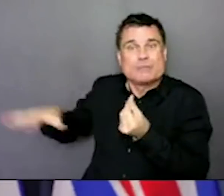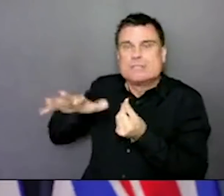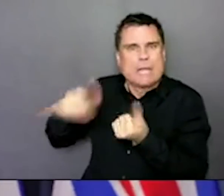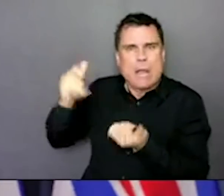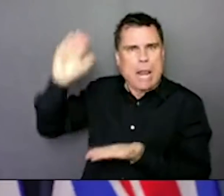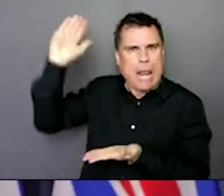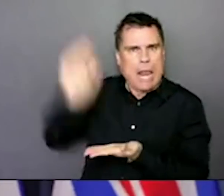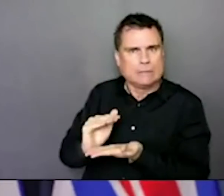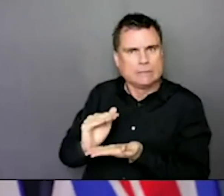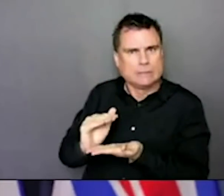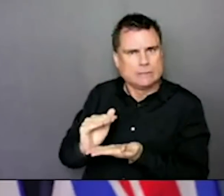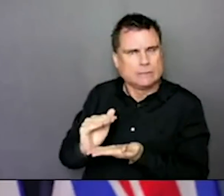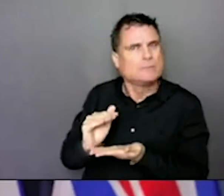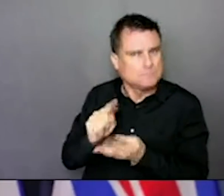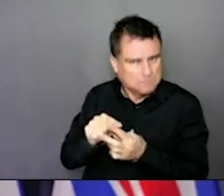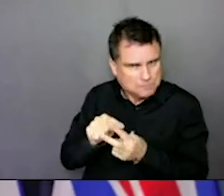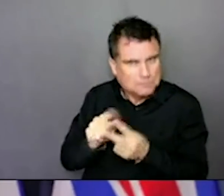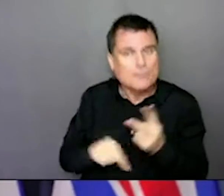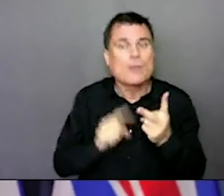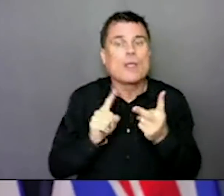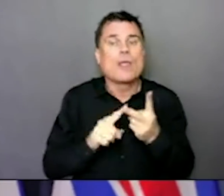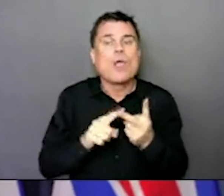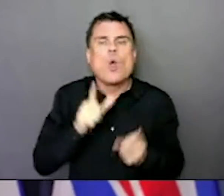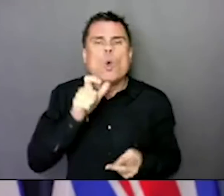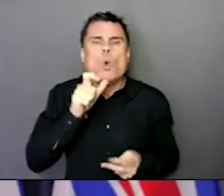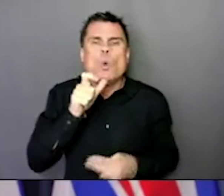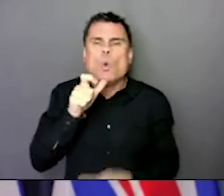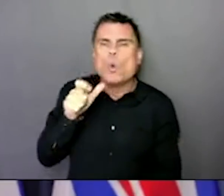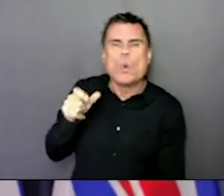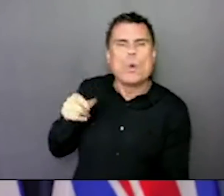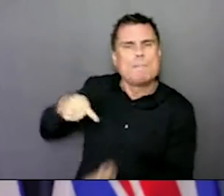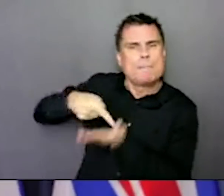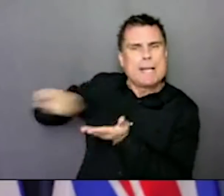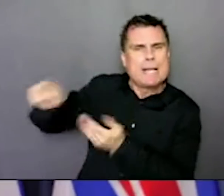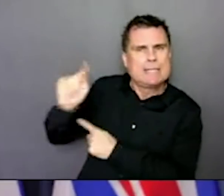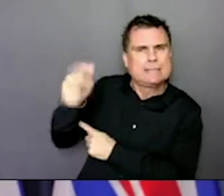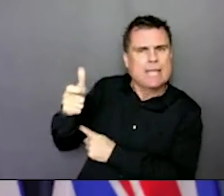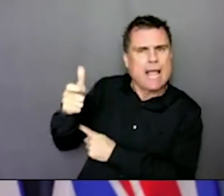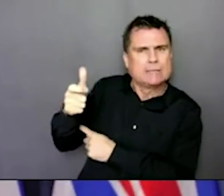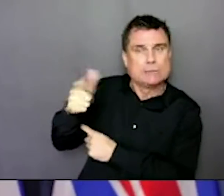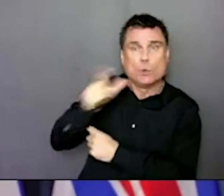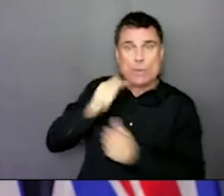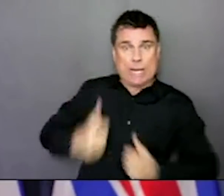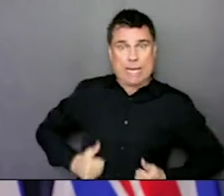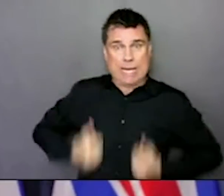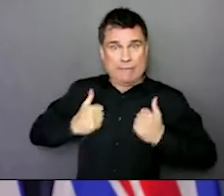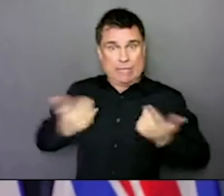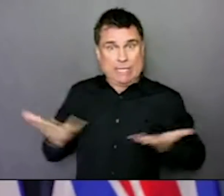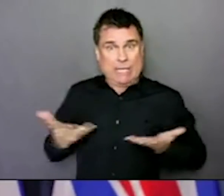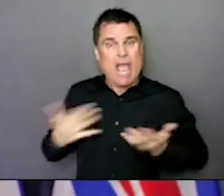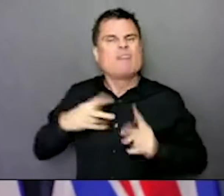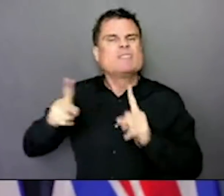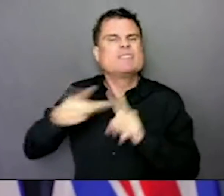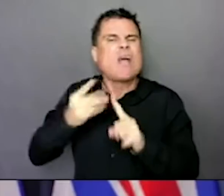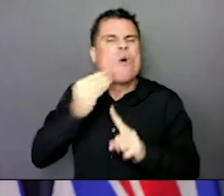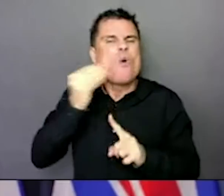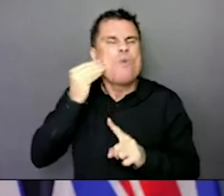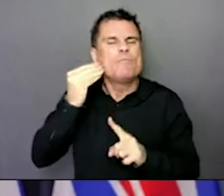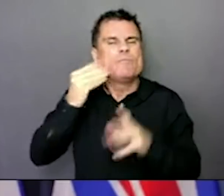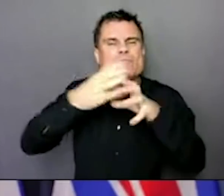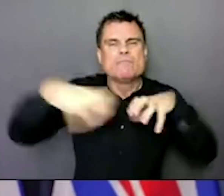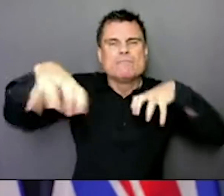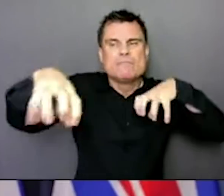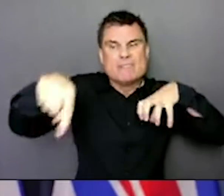the largest group now paying the speculation tax are British Columbians with second homes. And I wondered if you could talk about whether